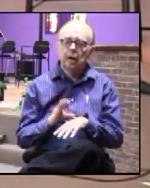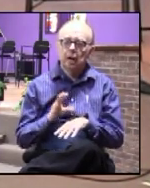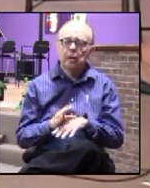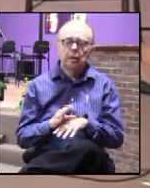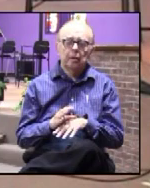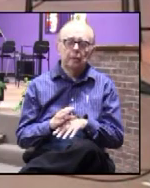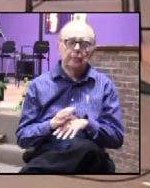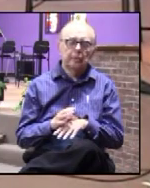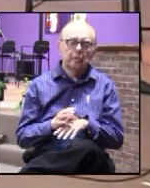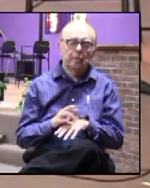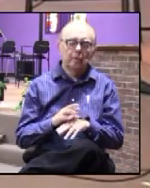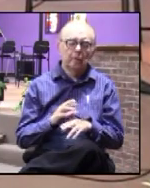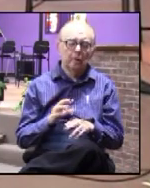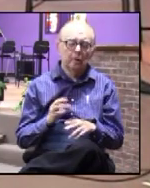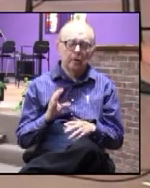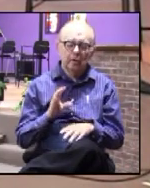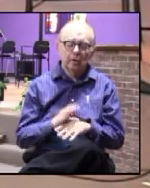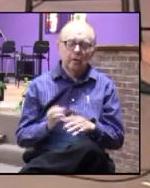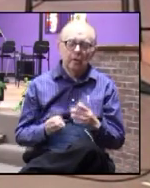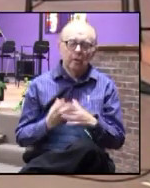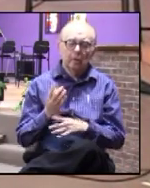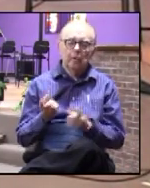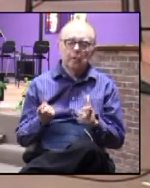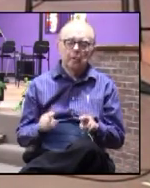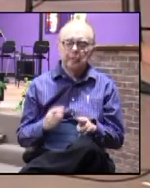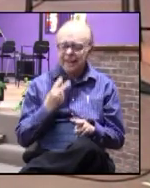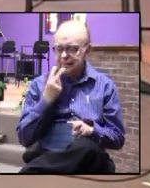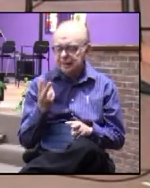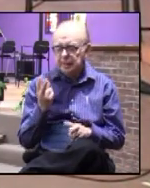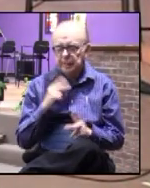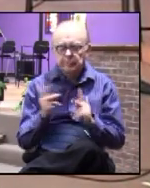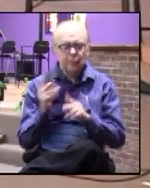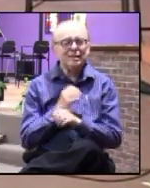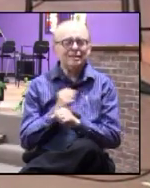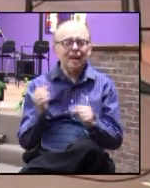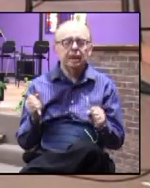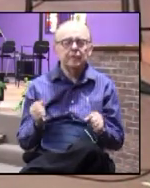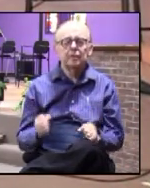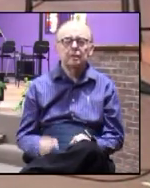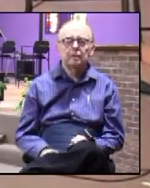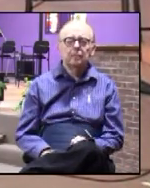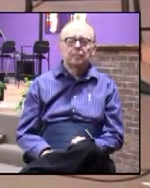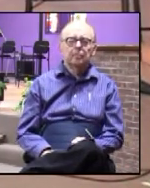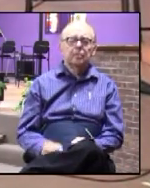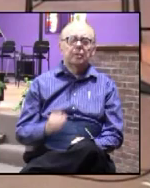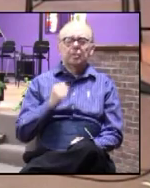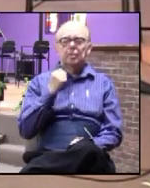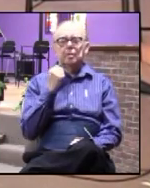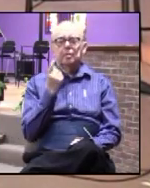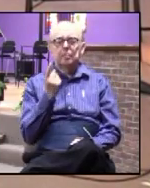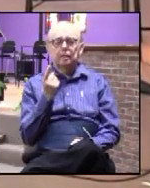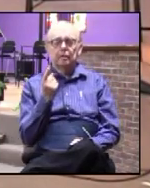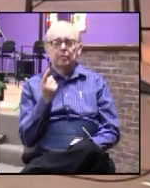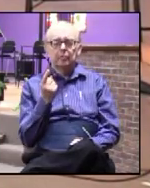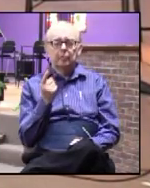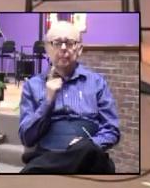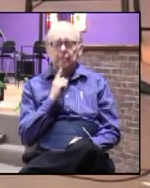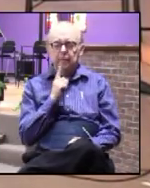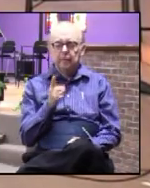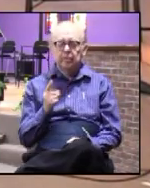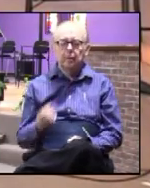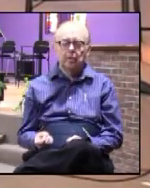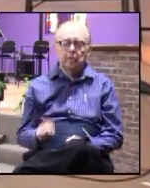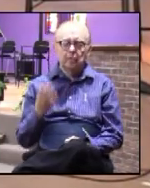redirection. Church growth is actually when you begin to see people saved. And to really be a